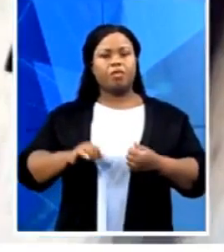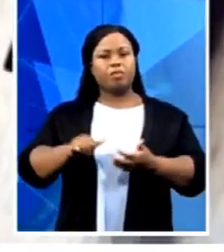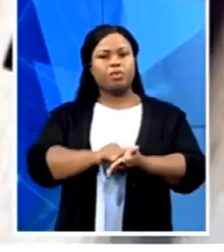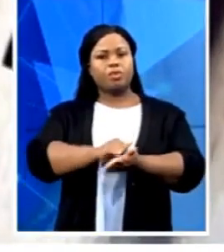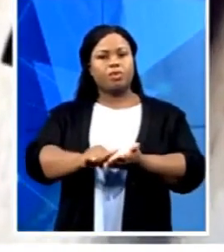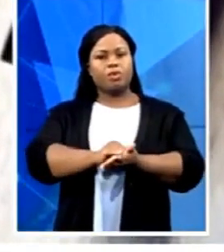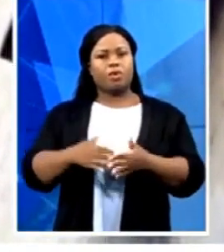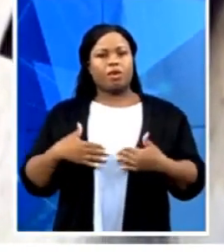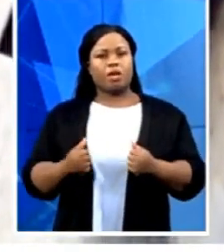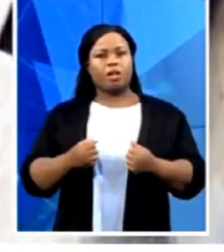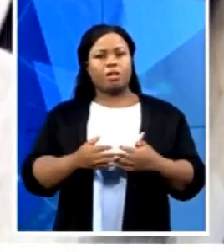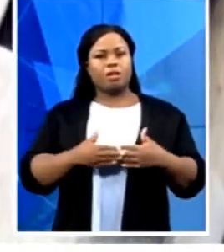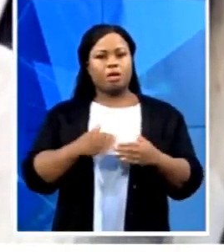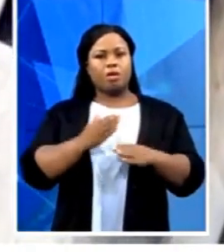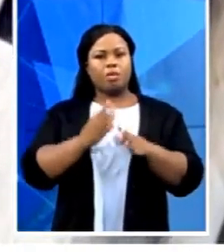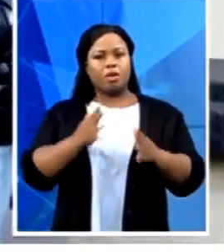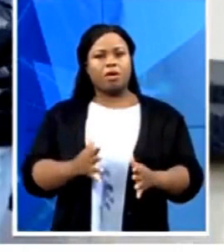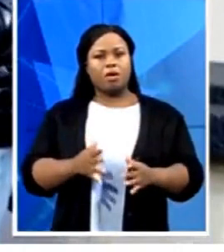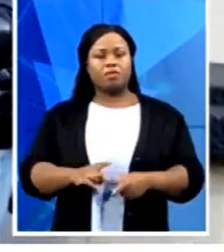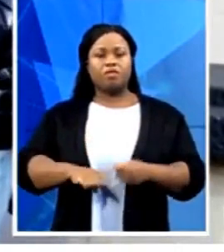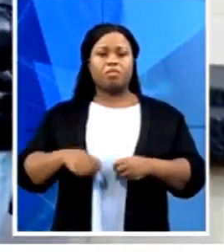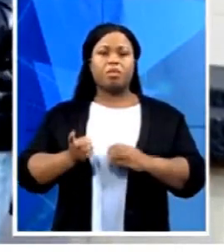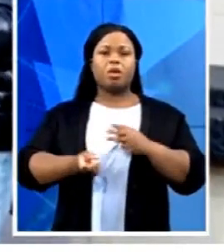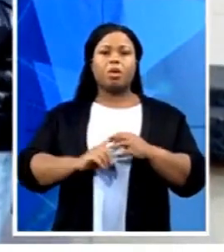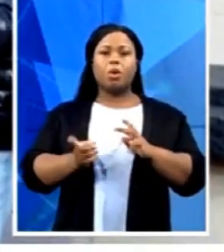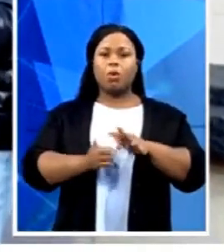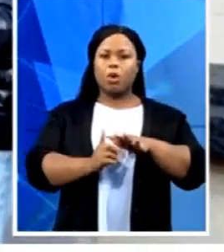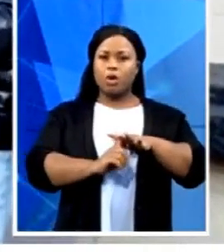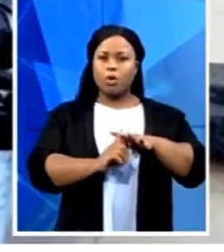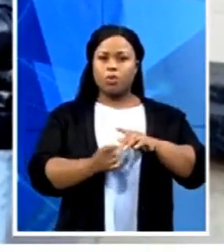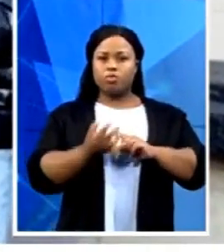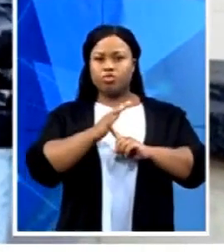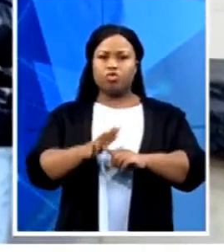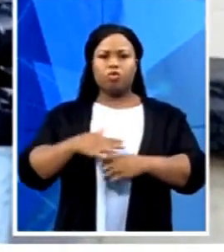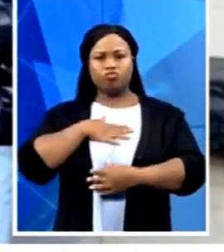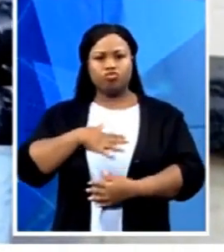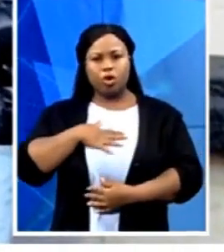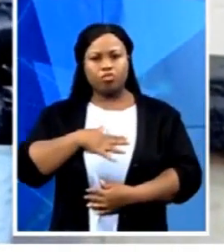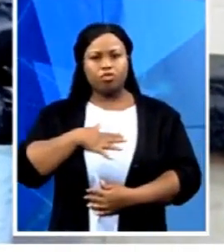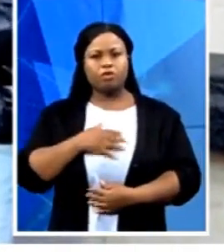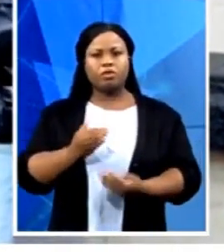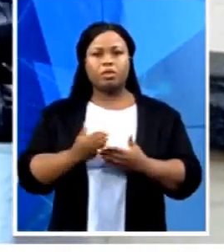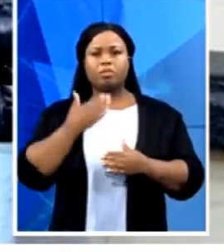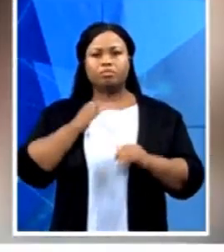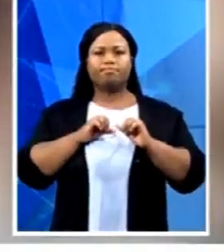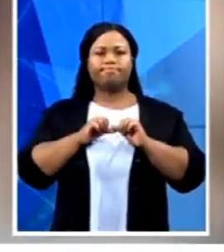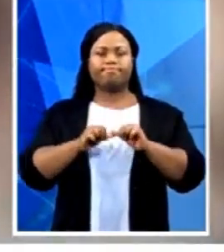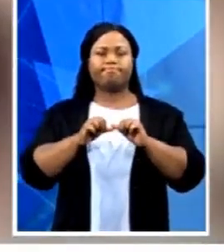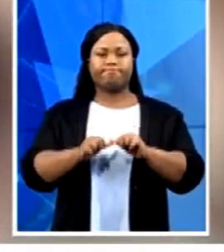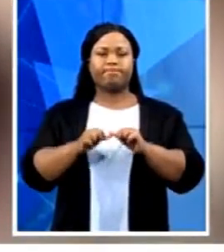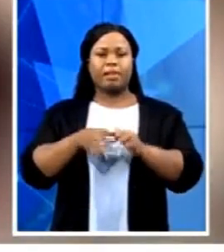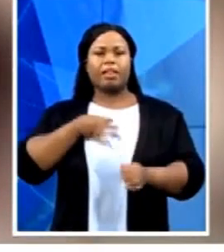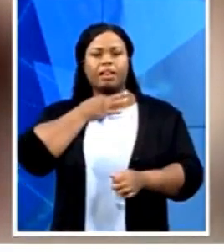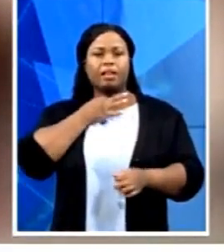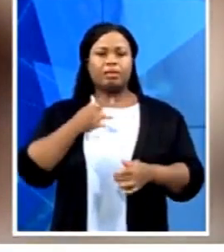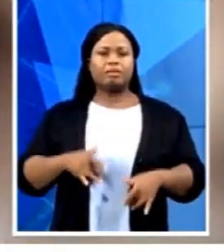windows, a small gesture of appreciation for those who continue to risk life and limb to treat the sick. I'm